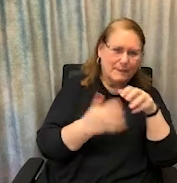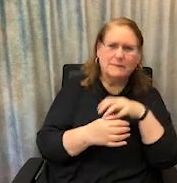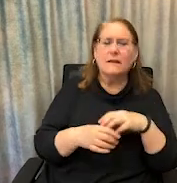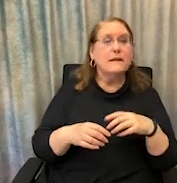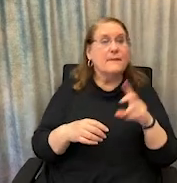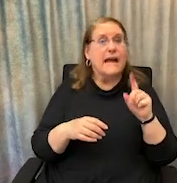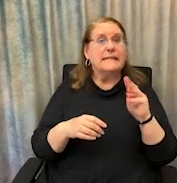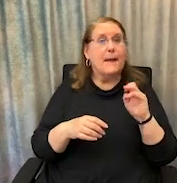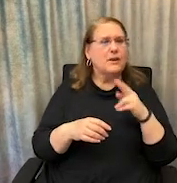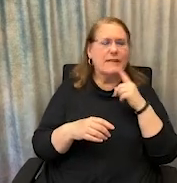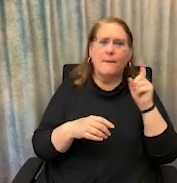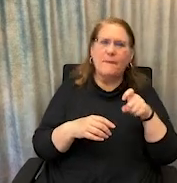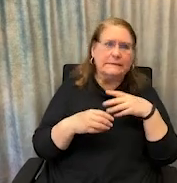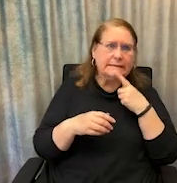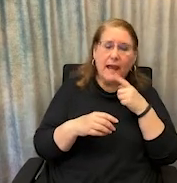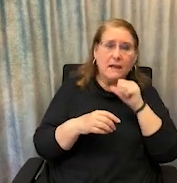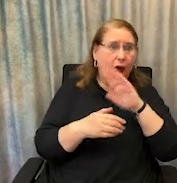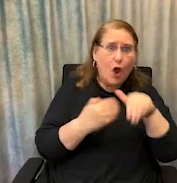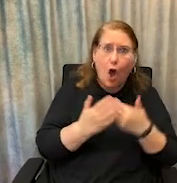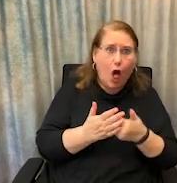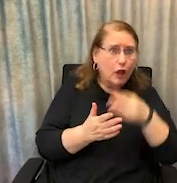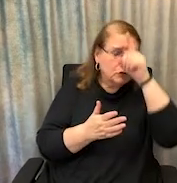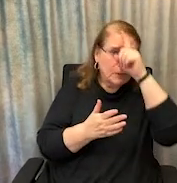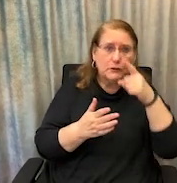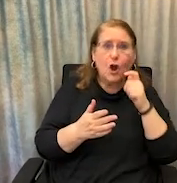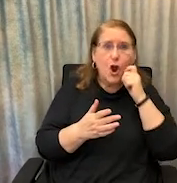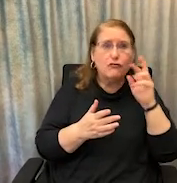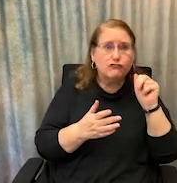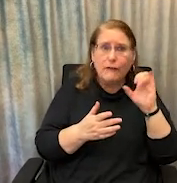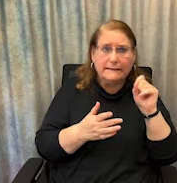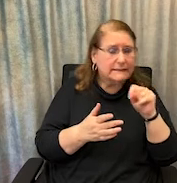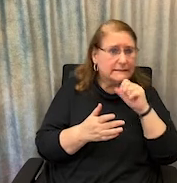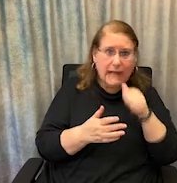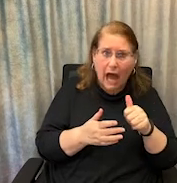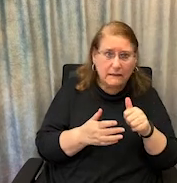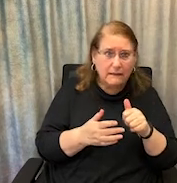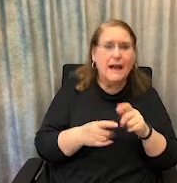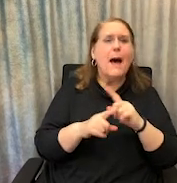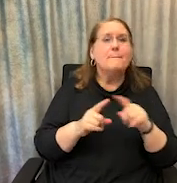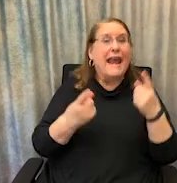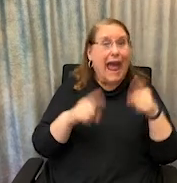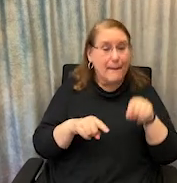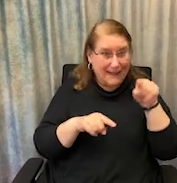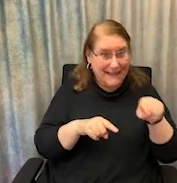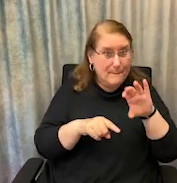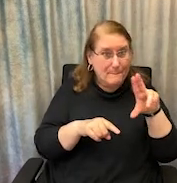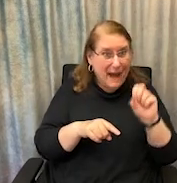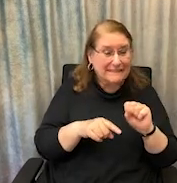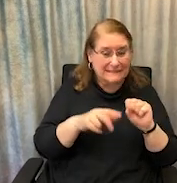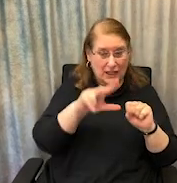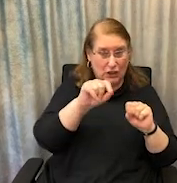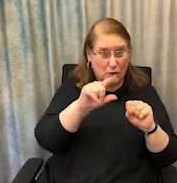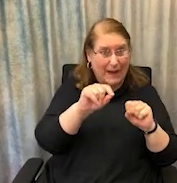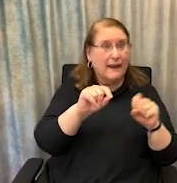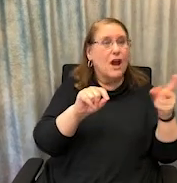and they were discriminated by the other guys, and you were fighting against them, you two against 20 others, and you were